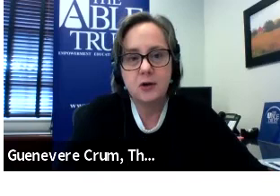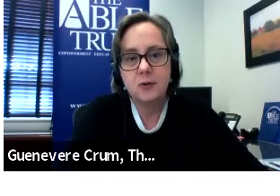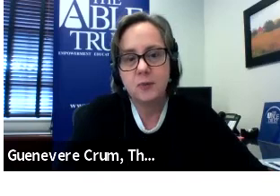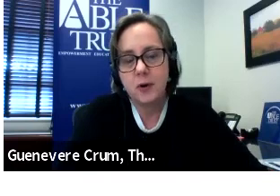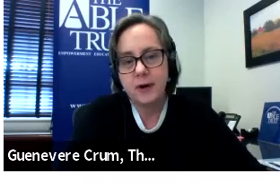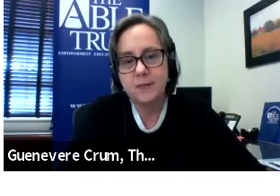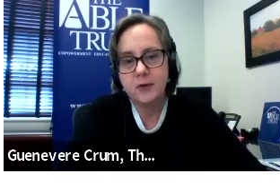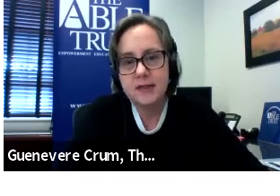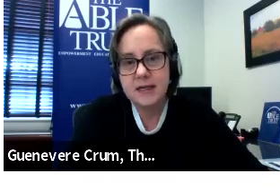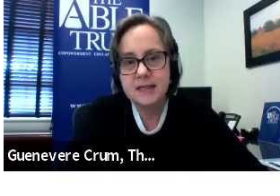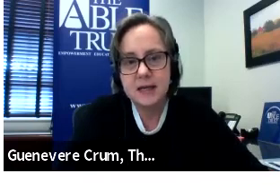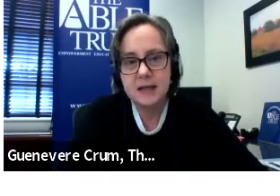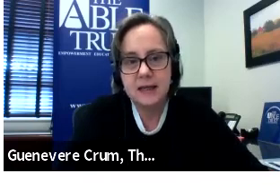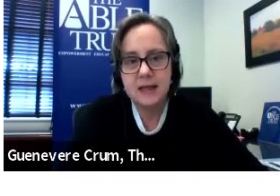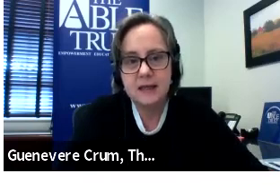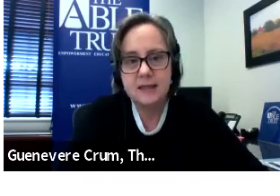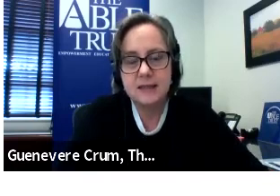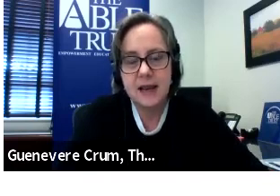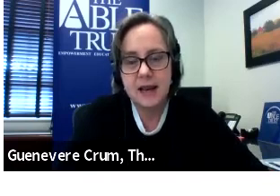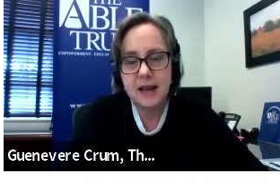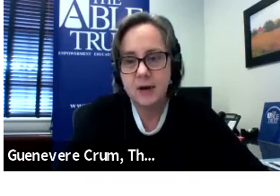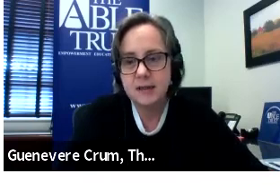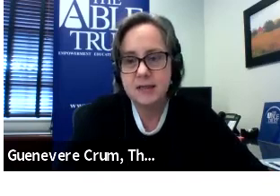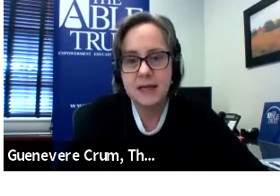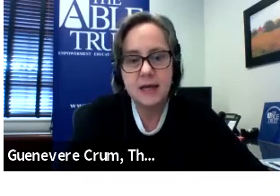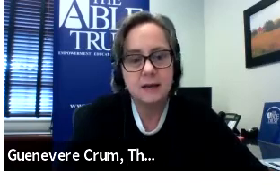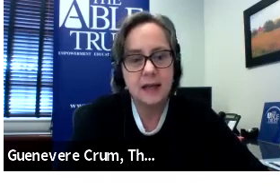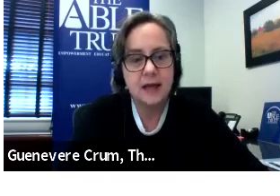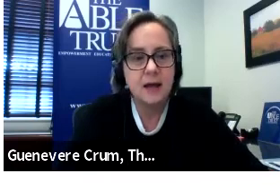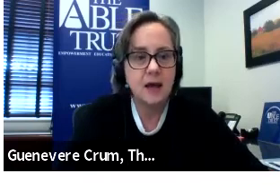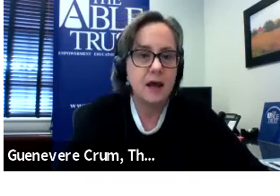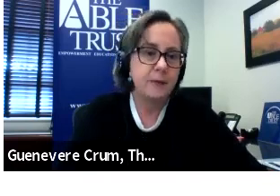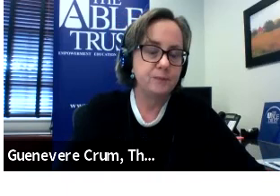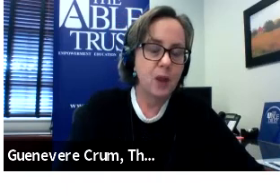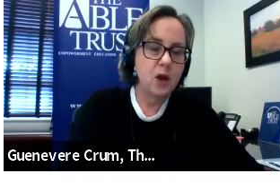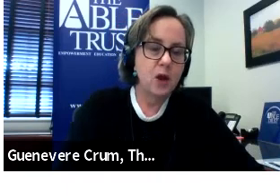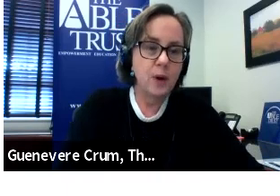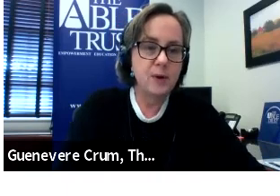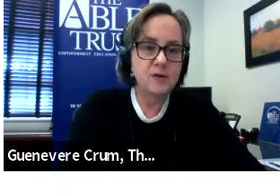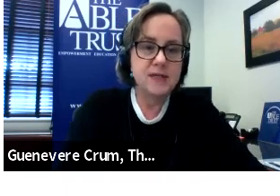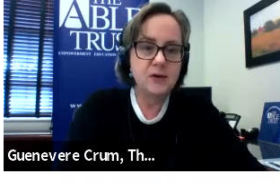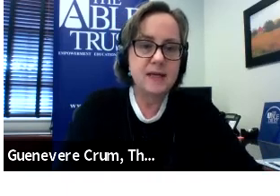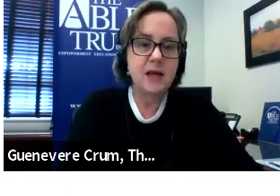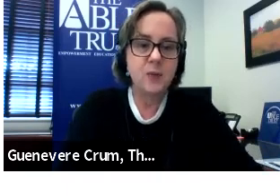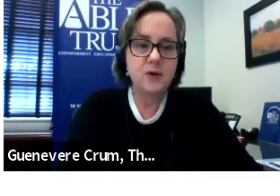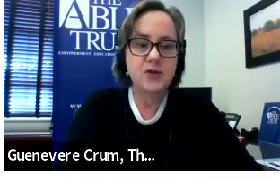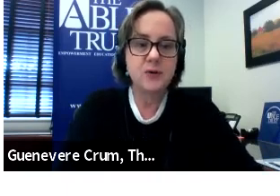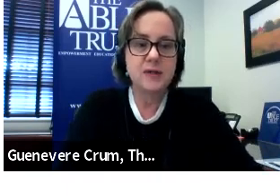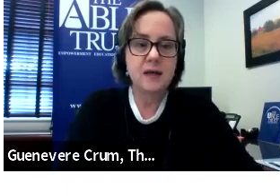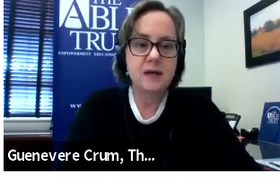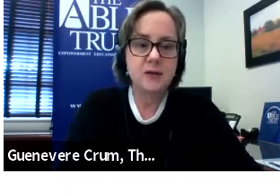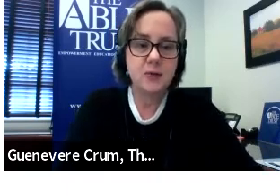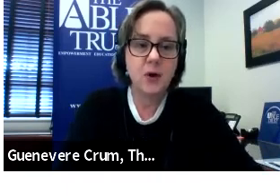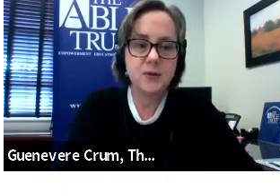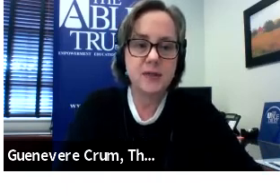our inaugural program, Grantees in the Lead. This is a grantee-led webinar series, and we are